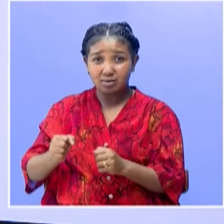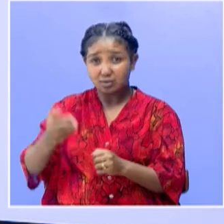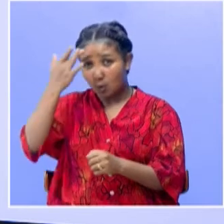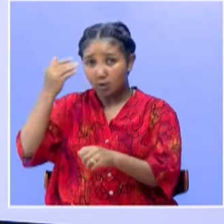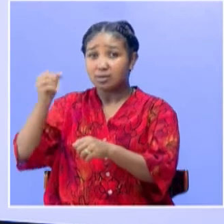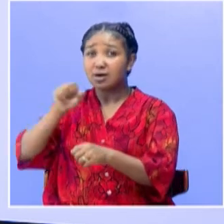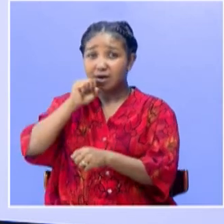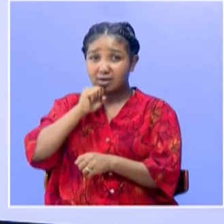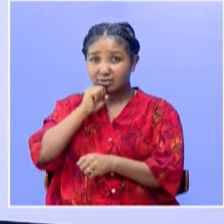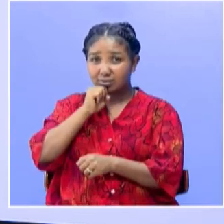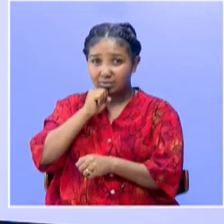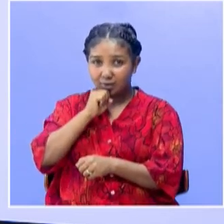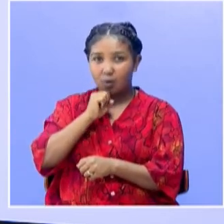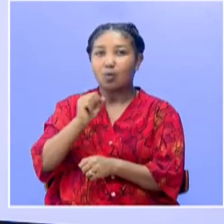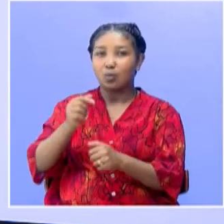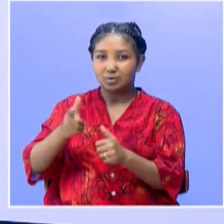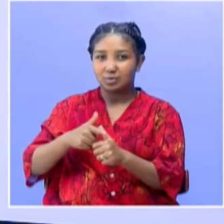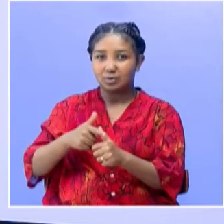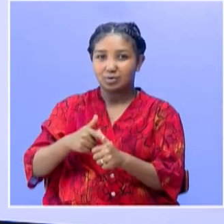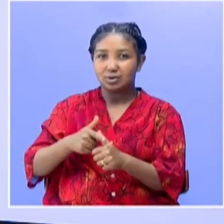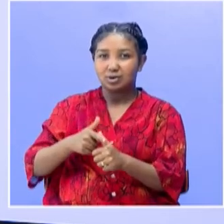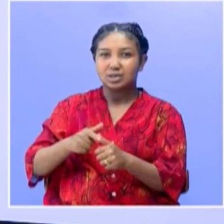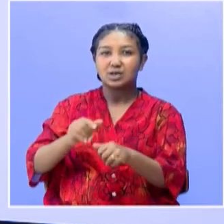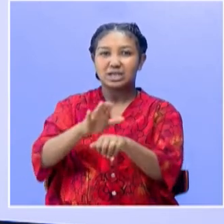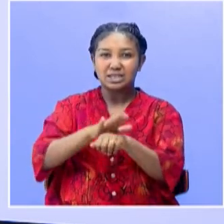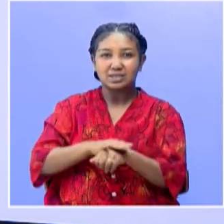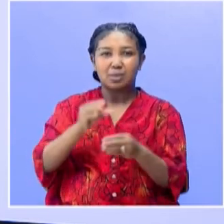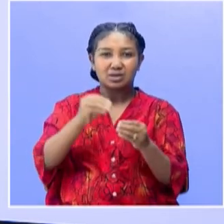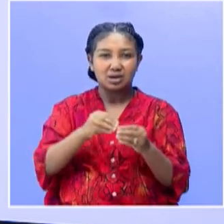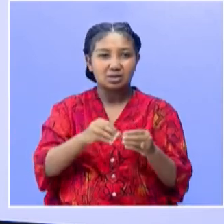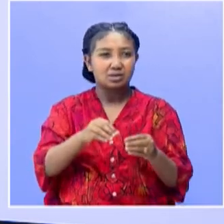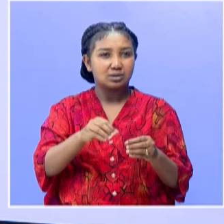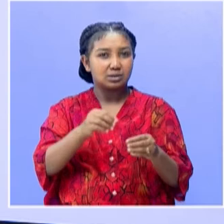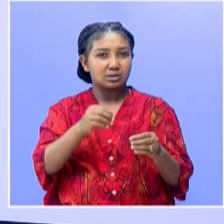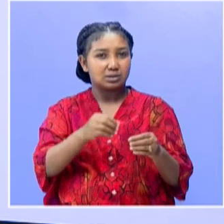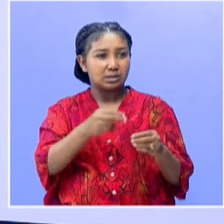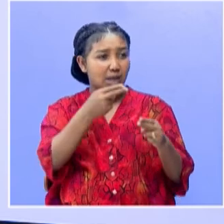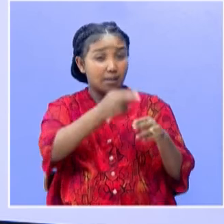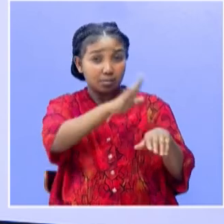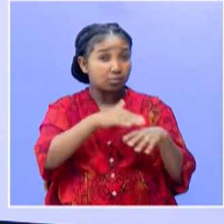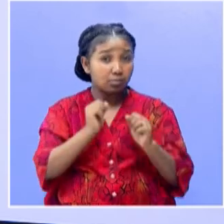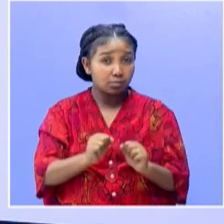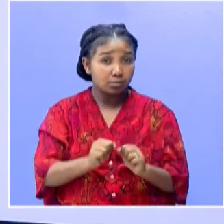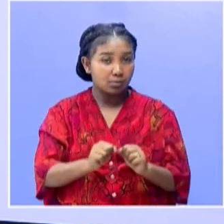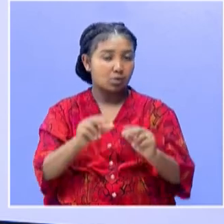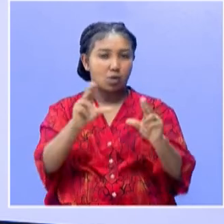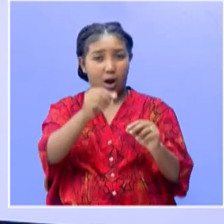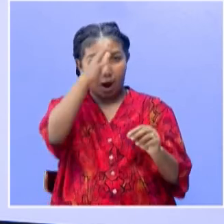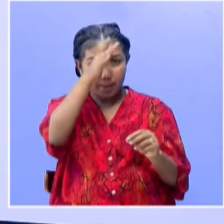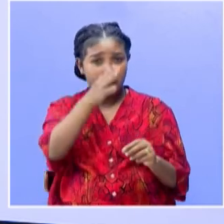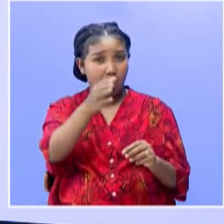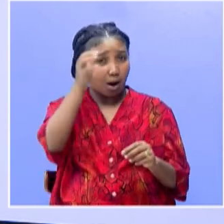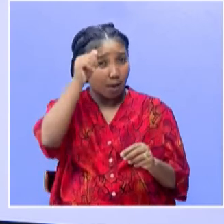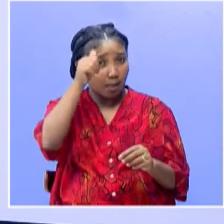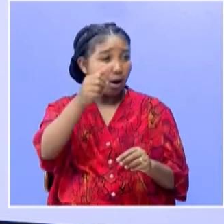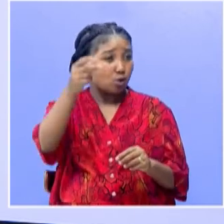Yeah? Or do you simply call your English or mathematics teacher by their names? Just Ababe,